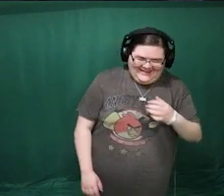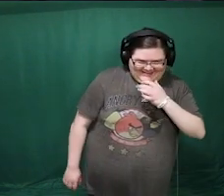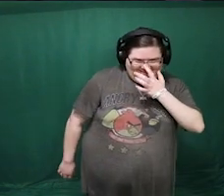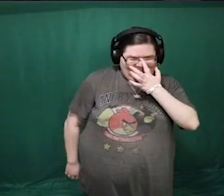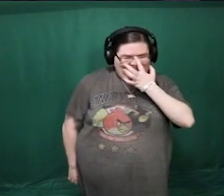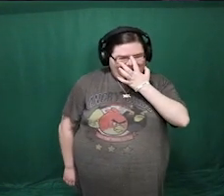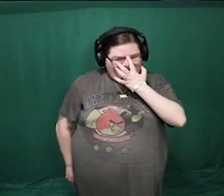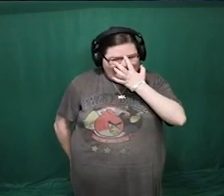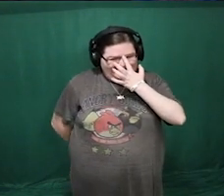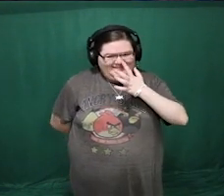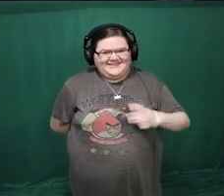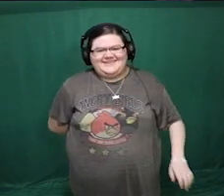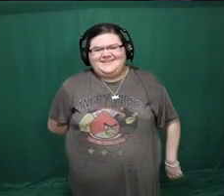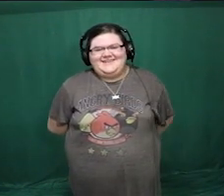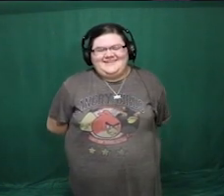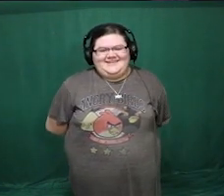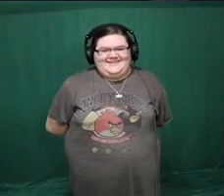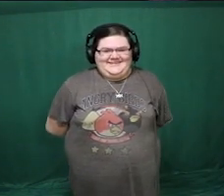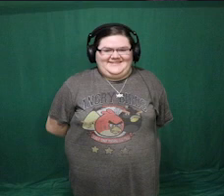Is that you, Fat?